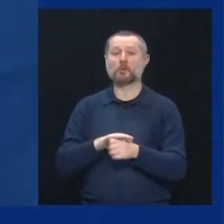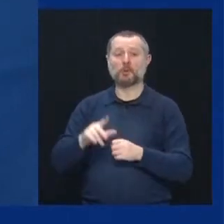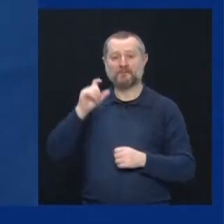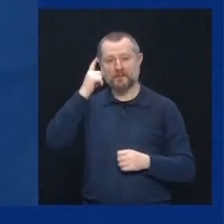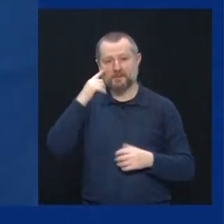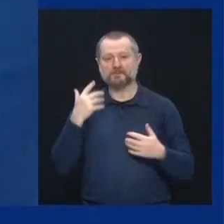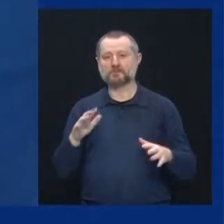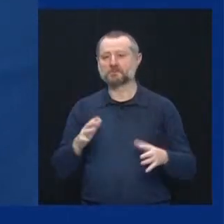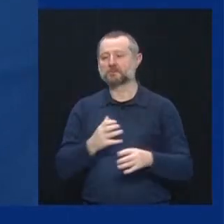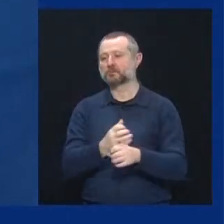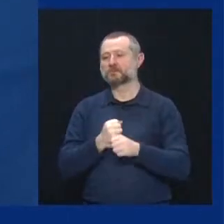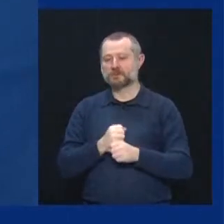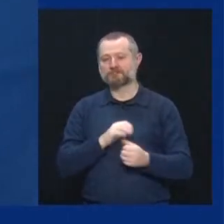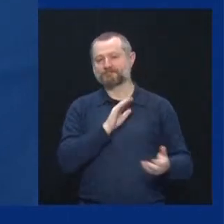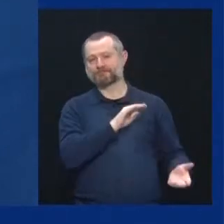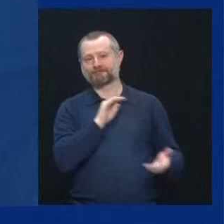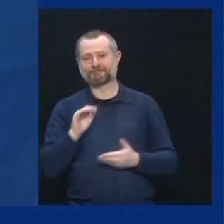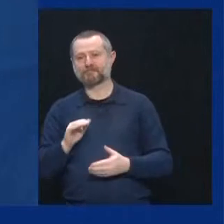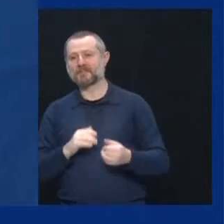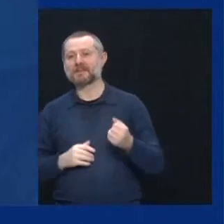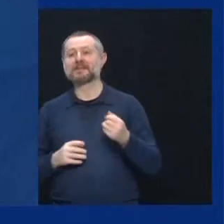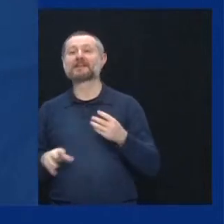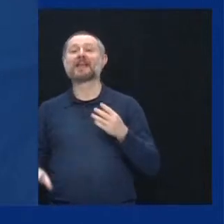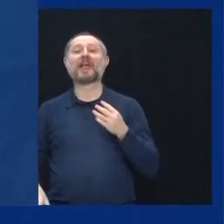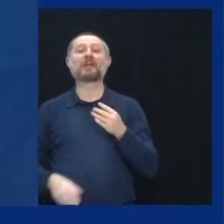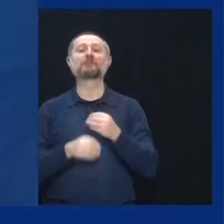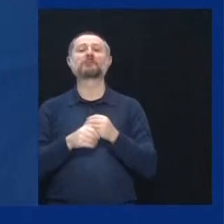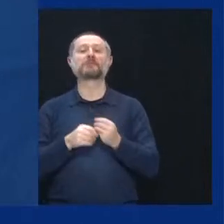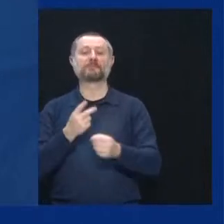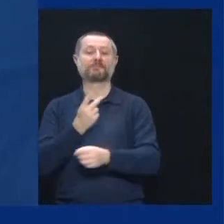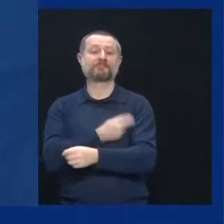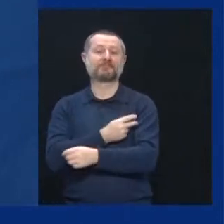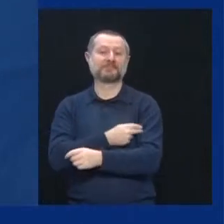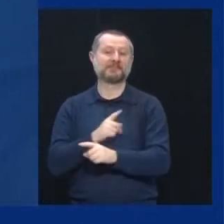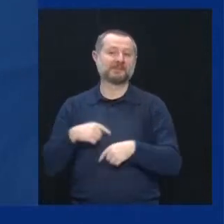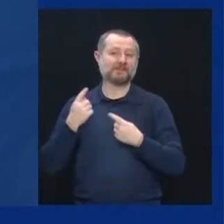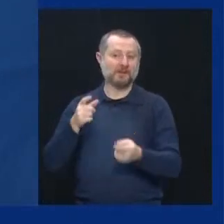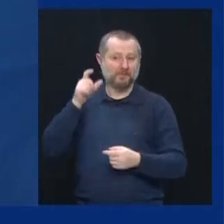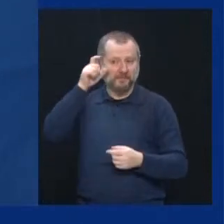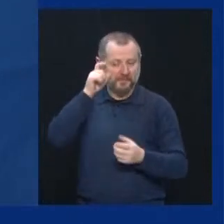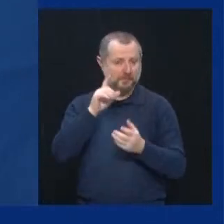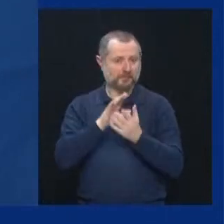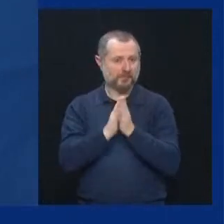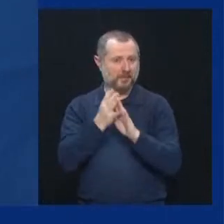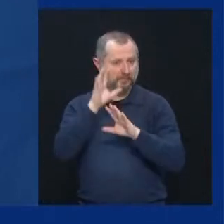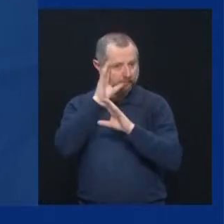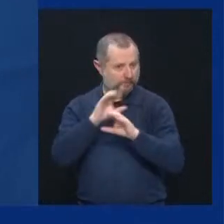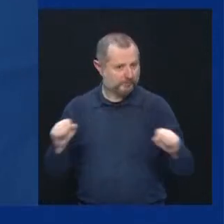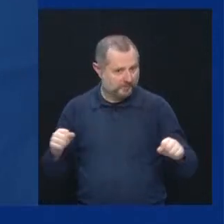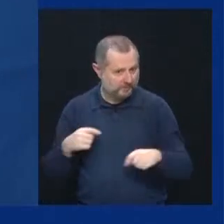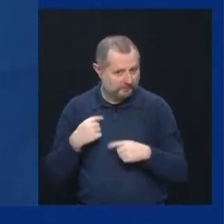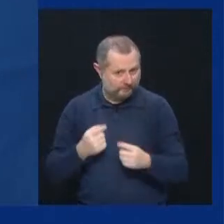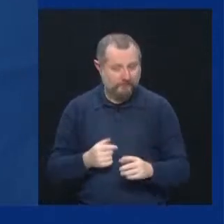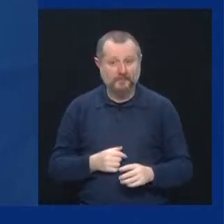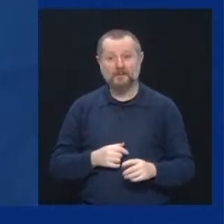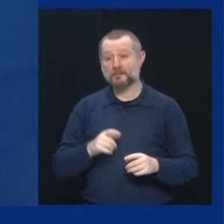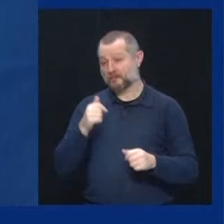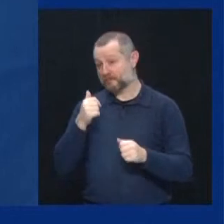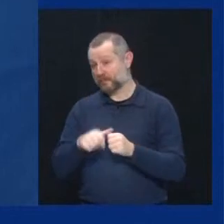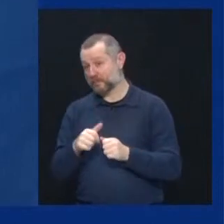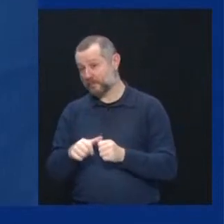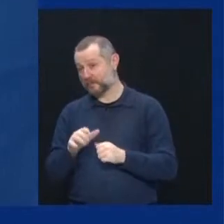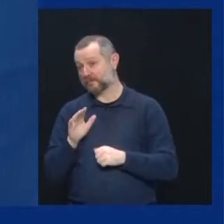received significant additional allocations since Joe Biden came into office. Joe Biden, remember the first